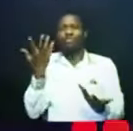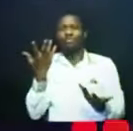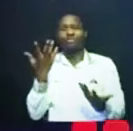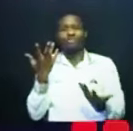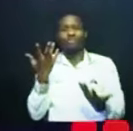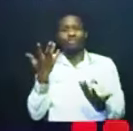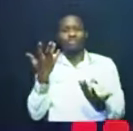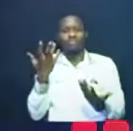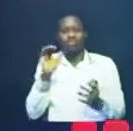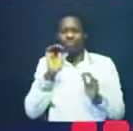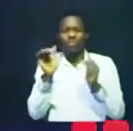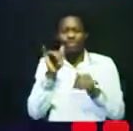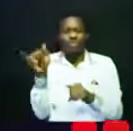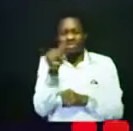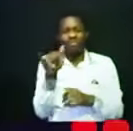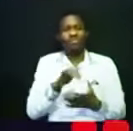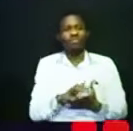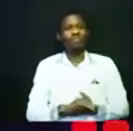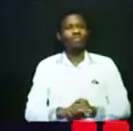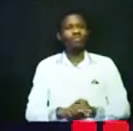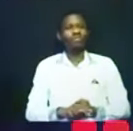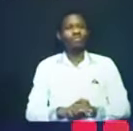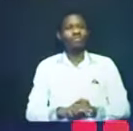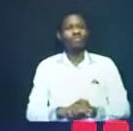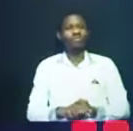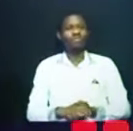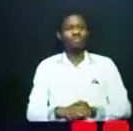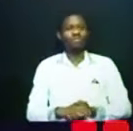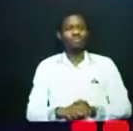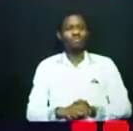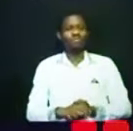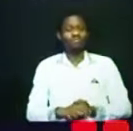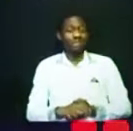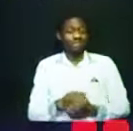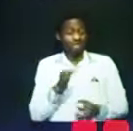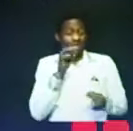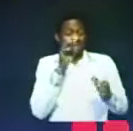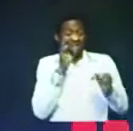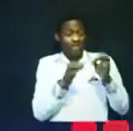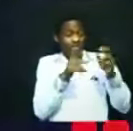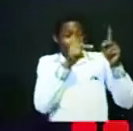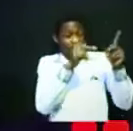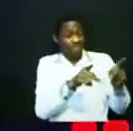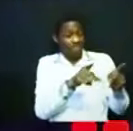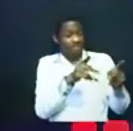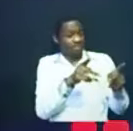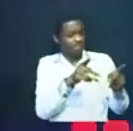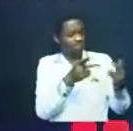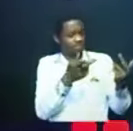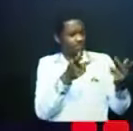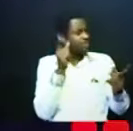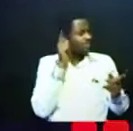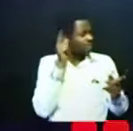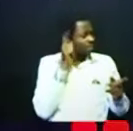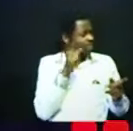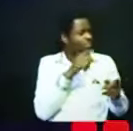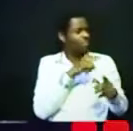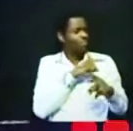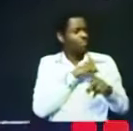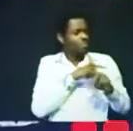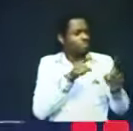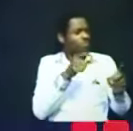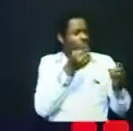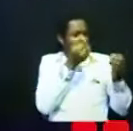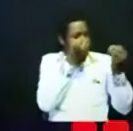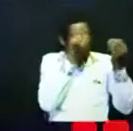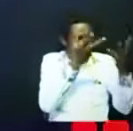like. Na se obiye asem no tiefo na onye oyefo a otise onipa a ohwe nanim